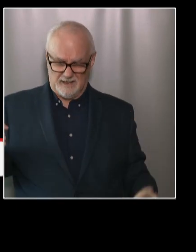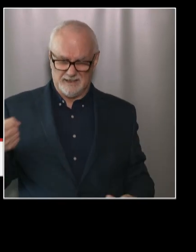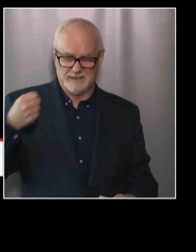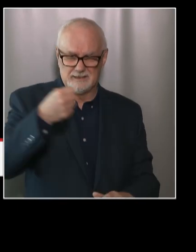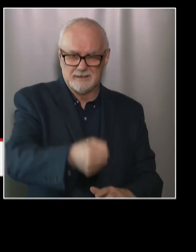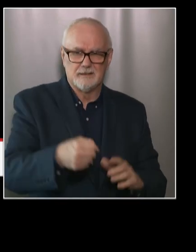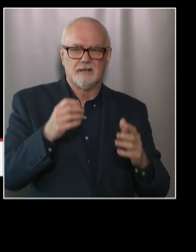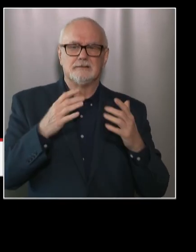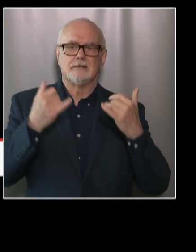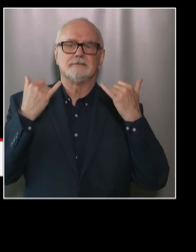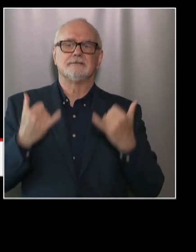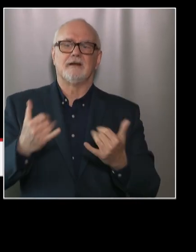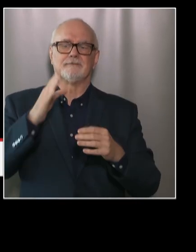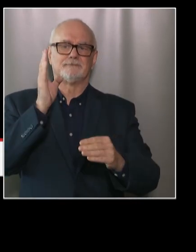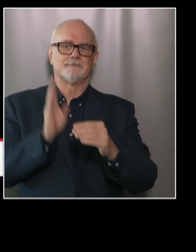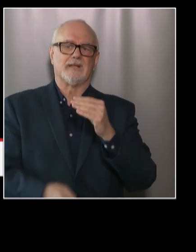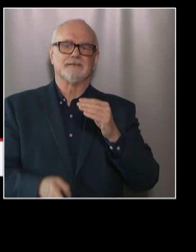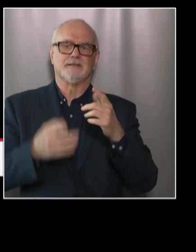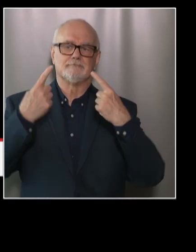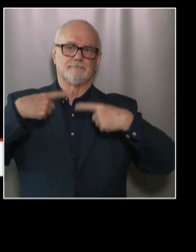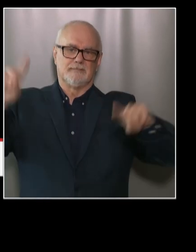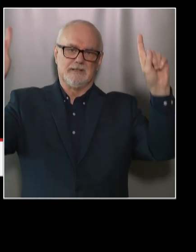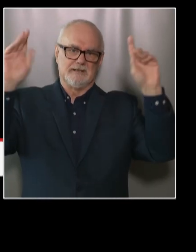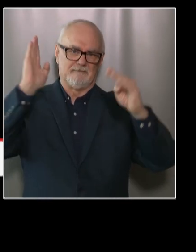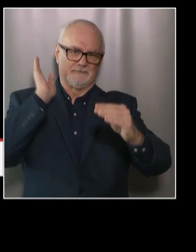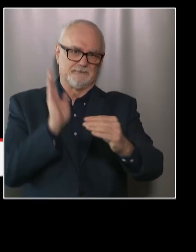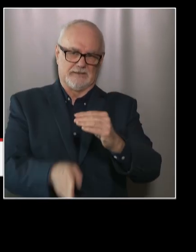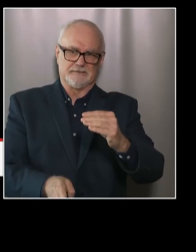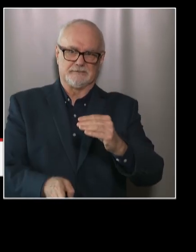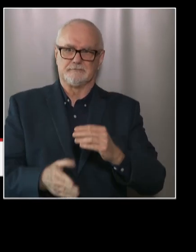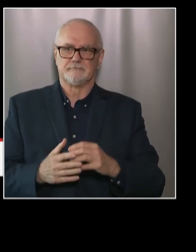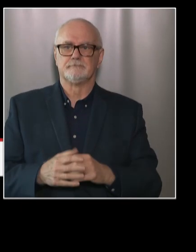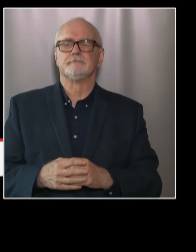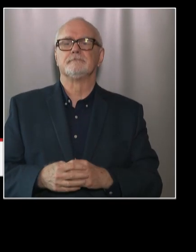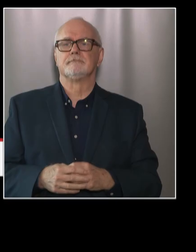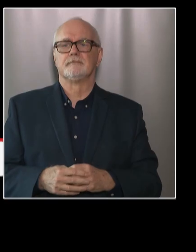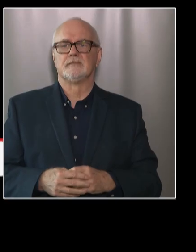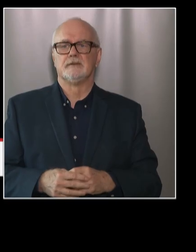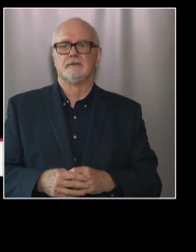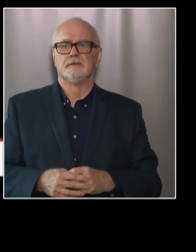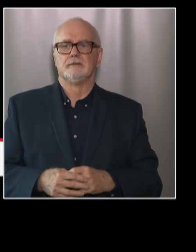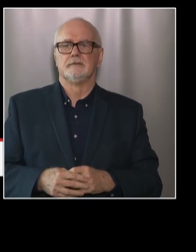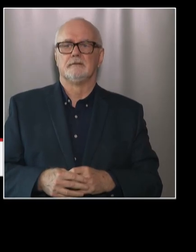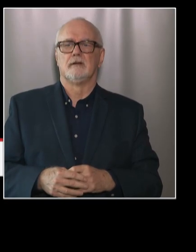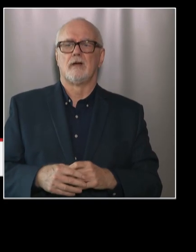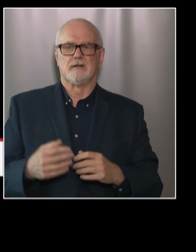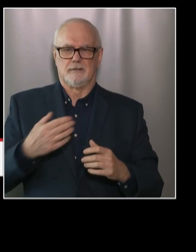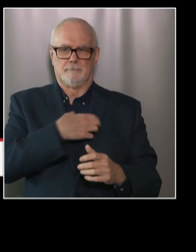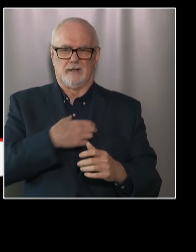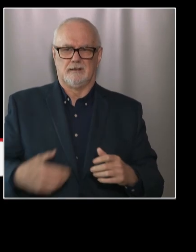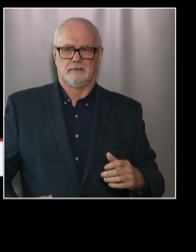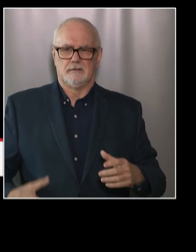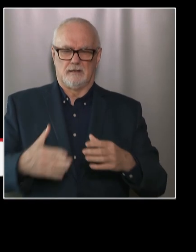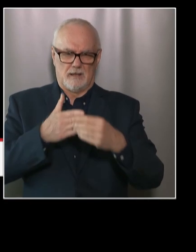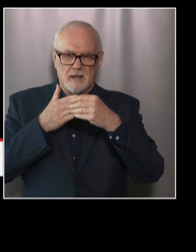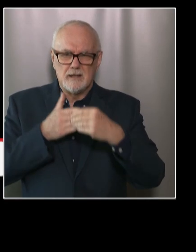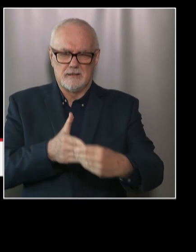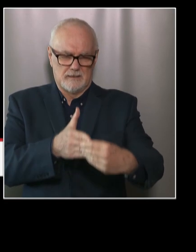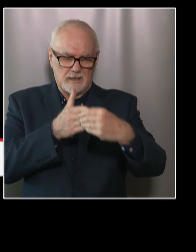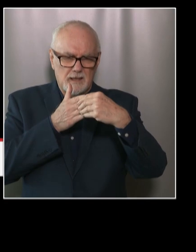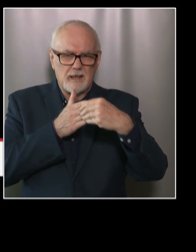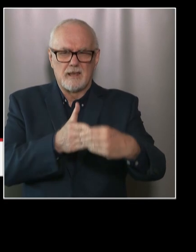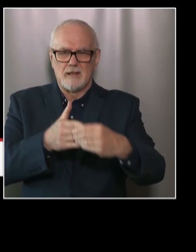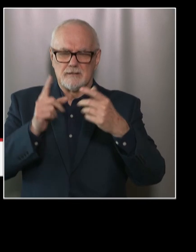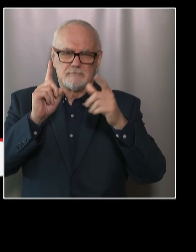The project has a community center that, through Mayor Bowser's leadership, delivered in 2024.